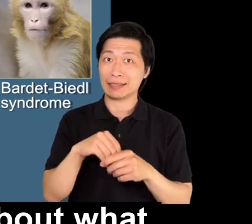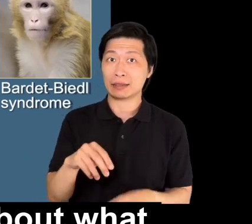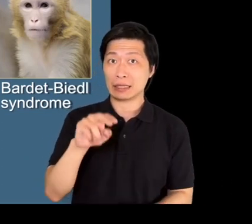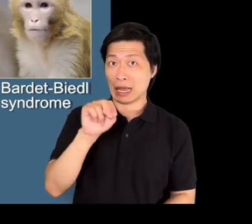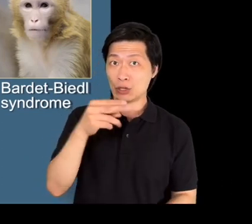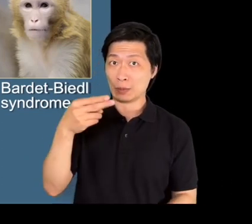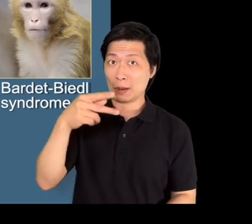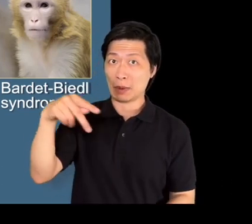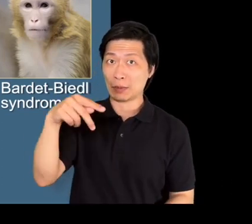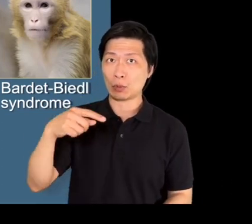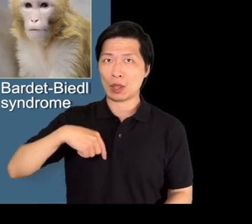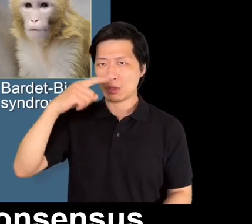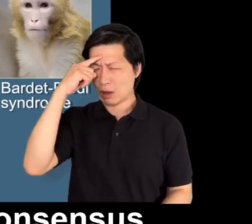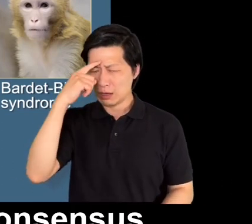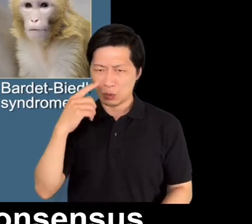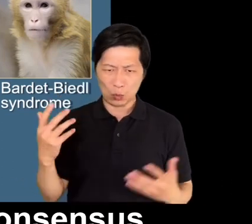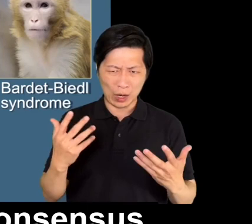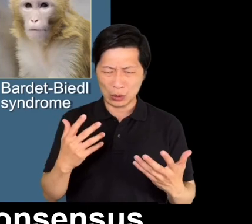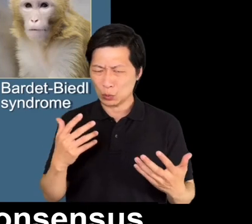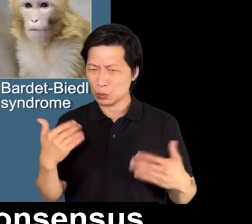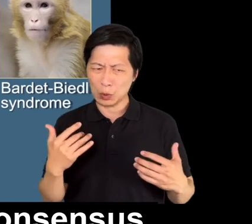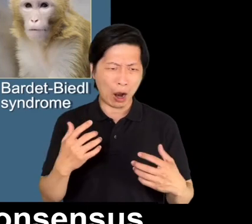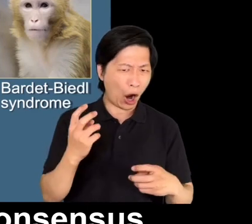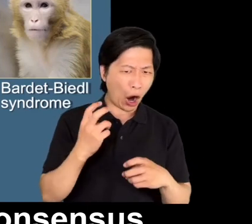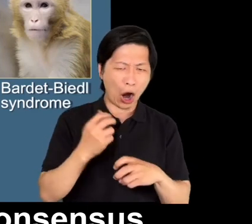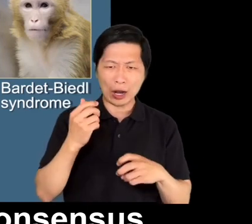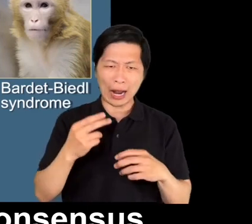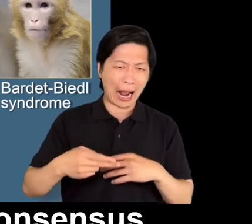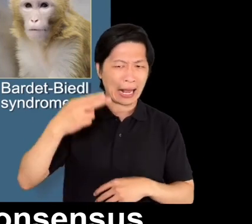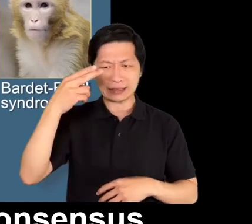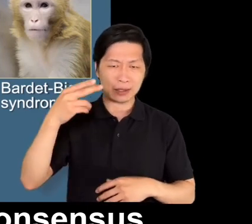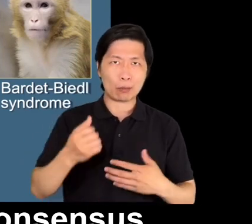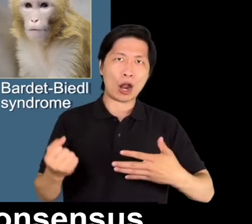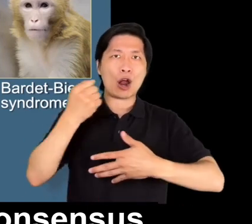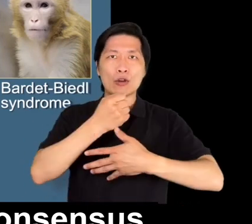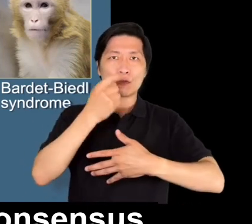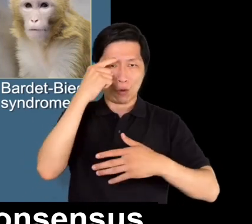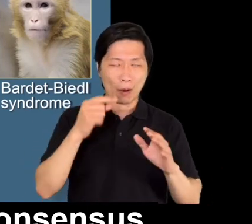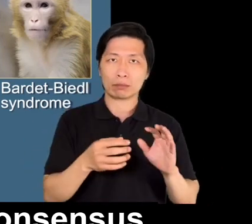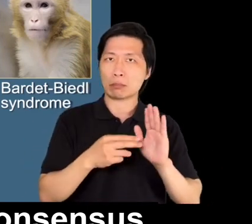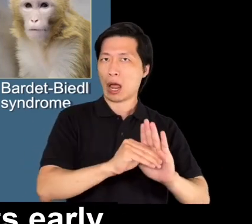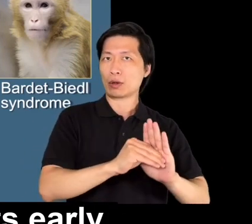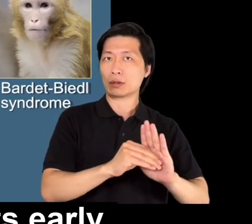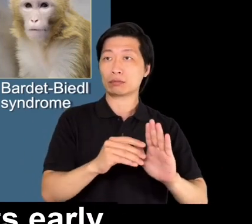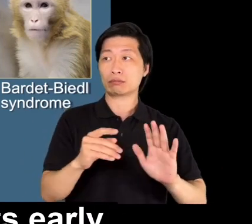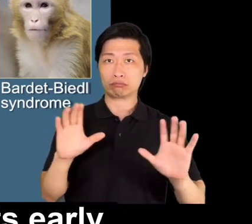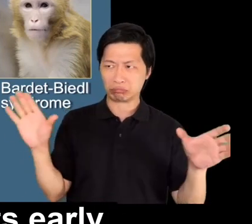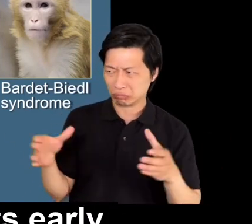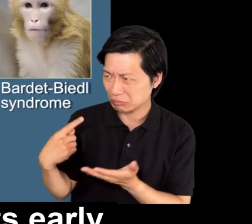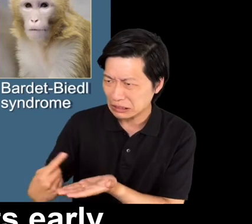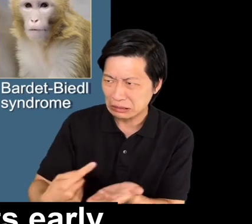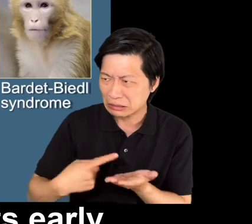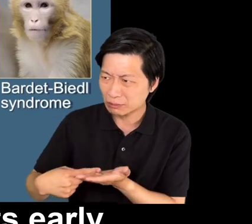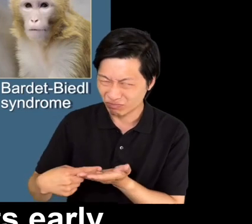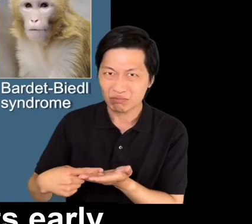consensus that that would be Usher 1B because of its severity, its early onset, and its frequency as a